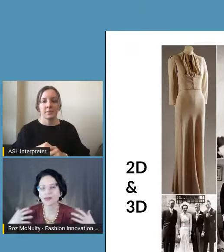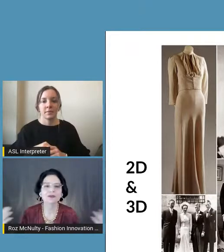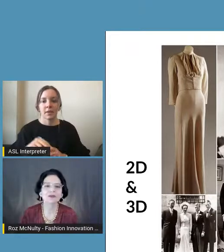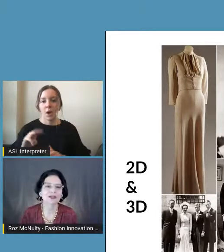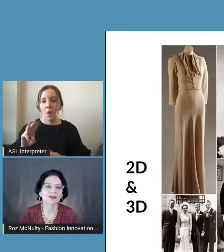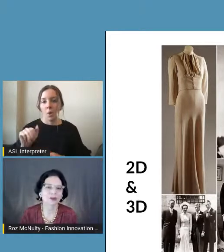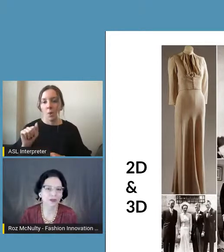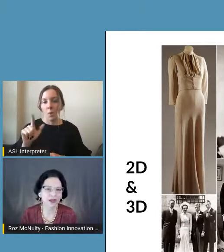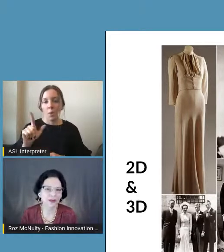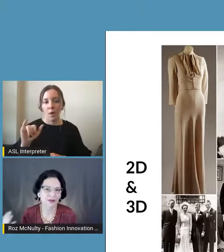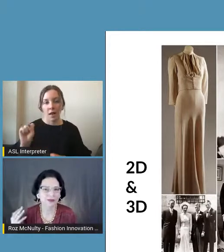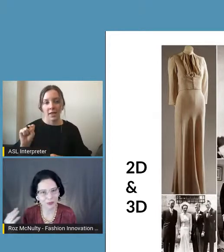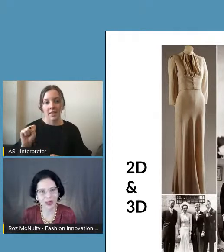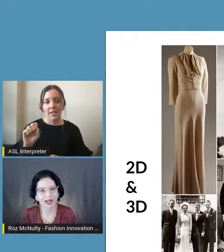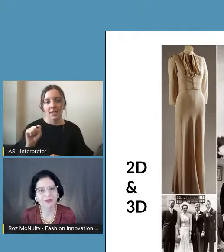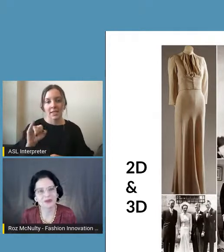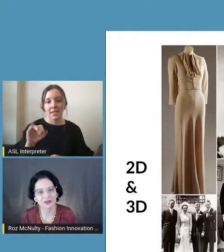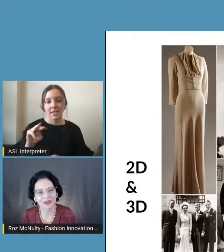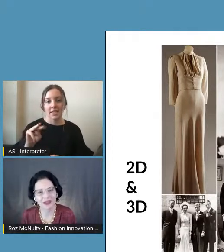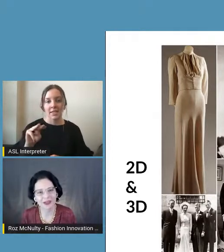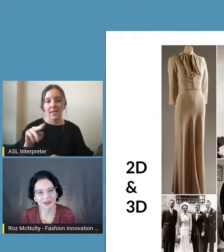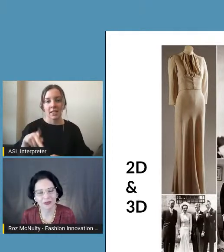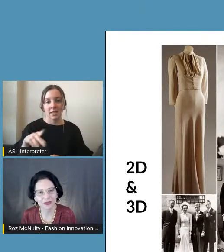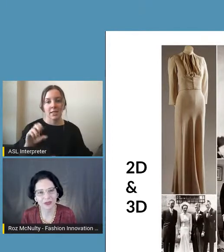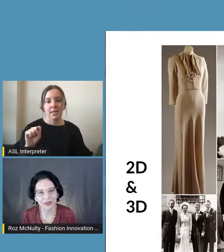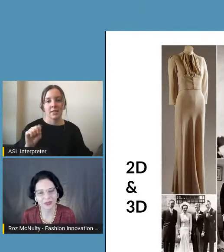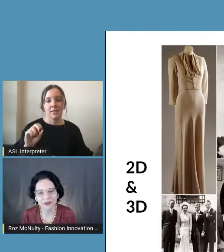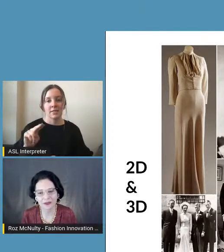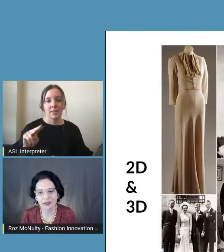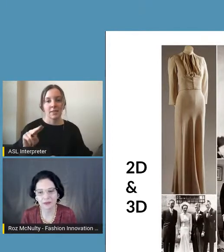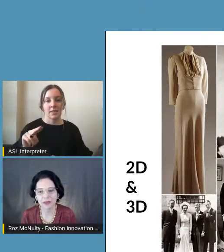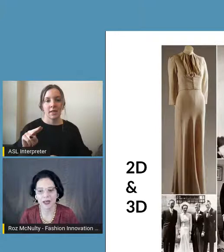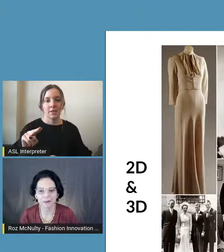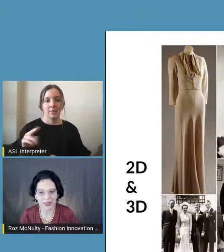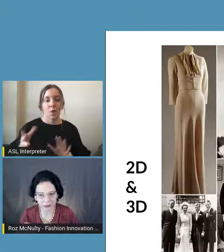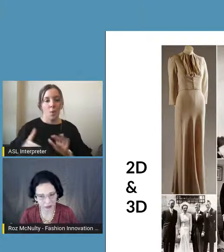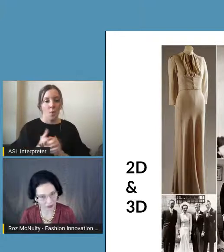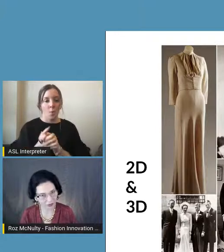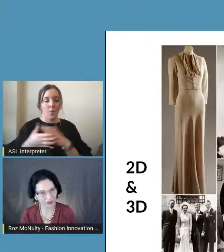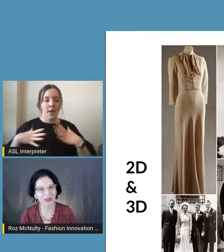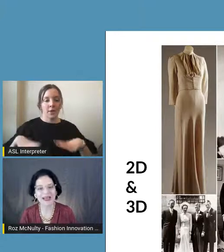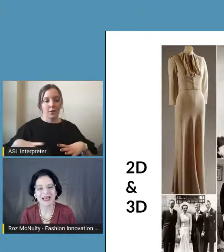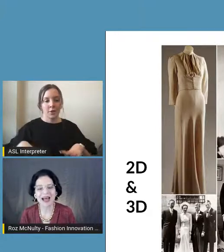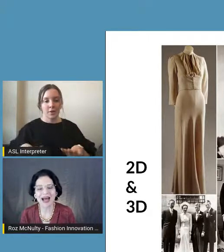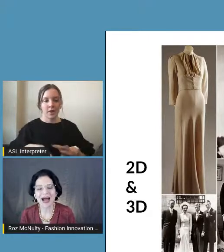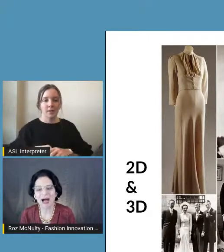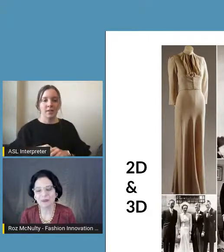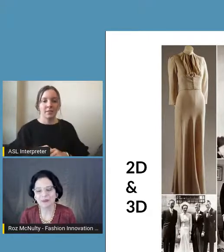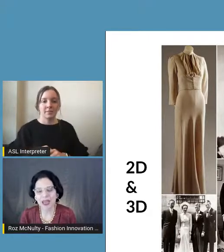an influential dress, perhaps, of the 1930s, done by Mainbacher.